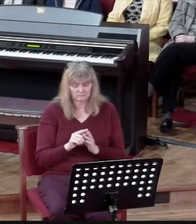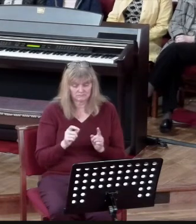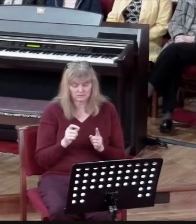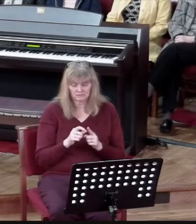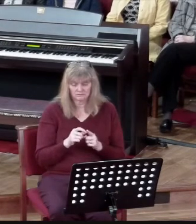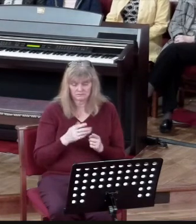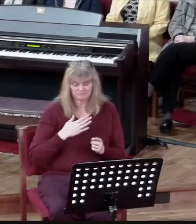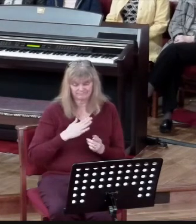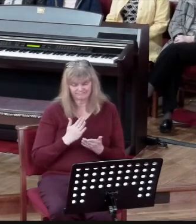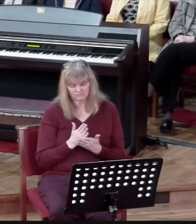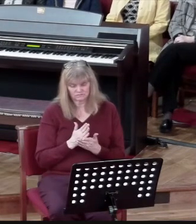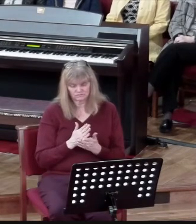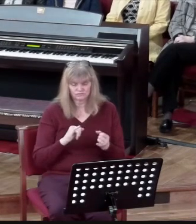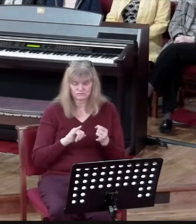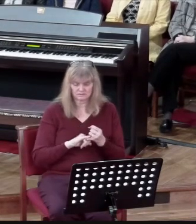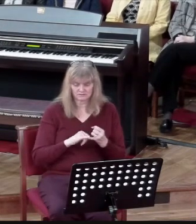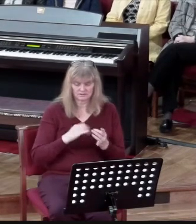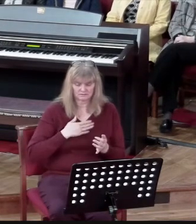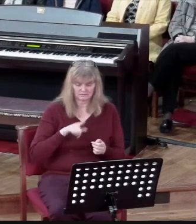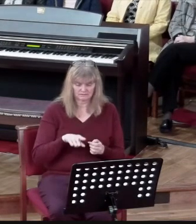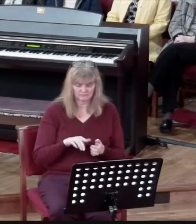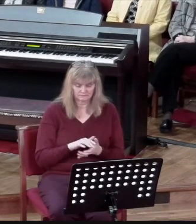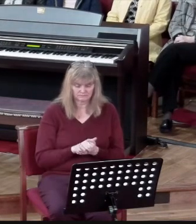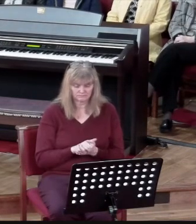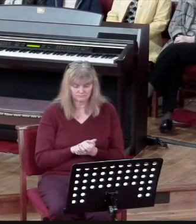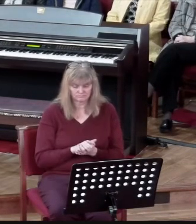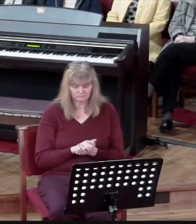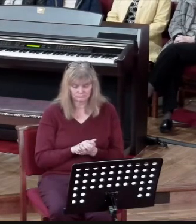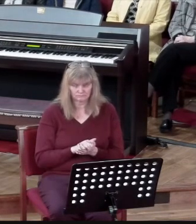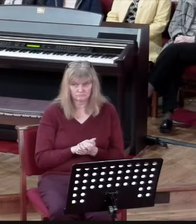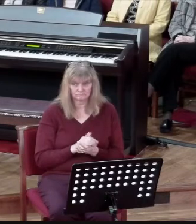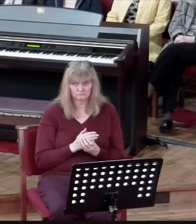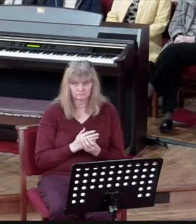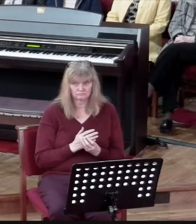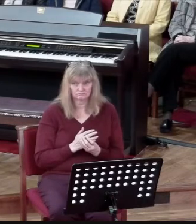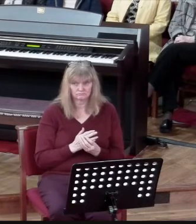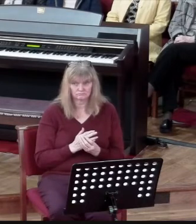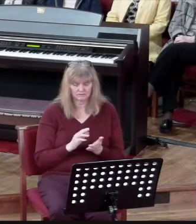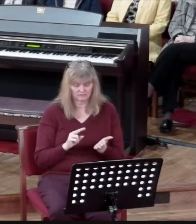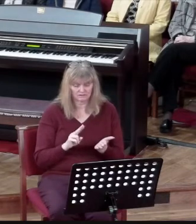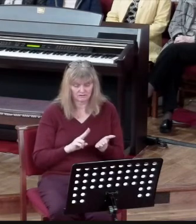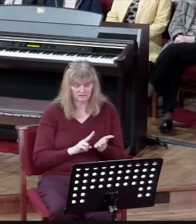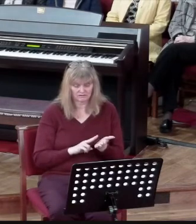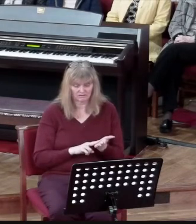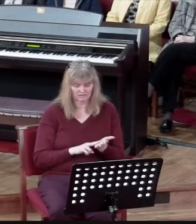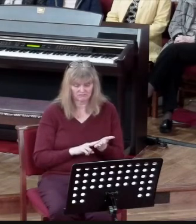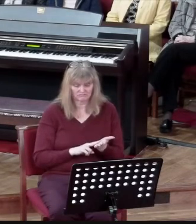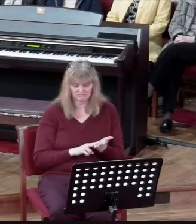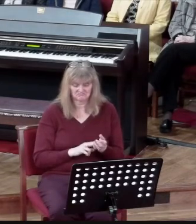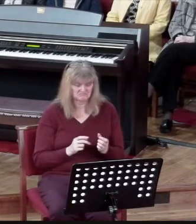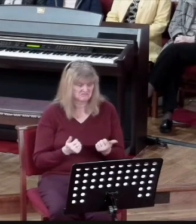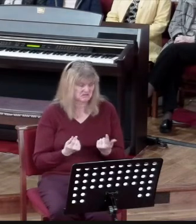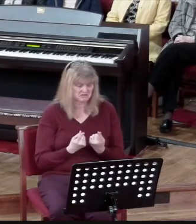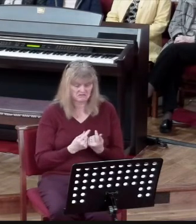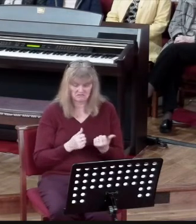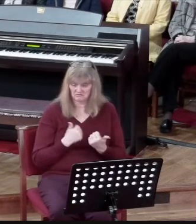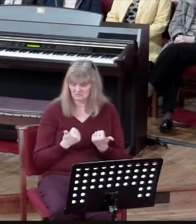two neighboring places where they never get on. And Nathanael says, "Can anything good come out of